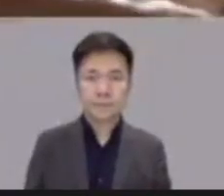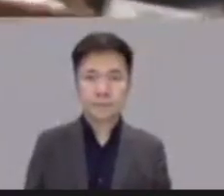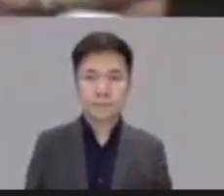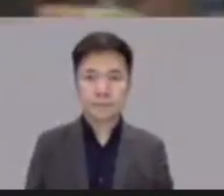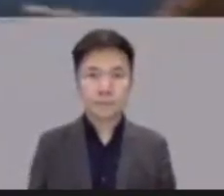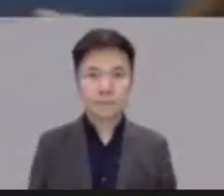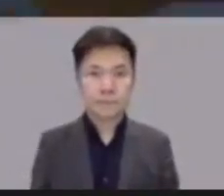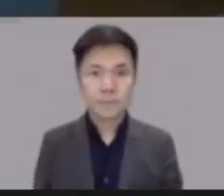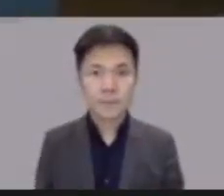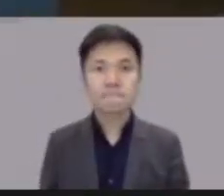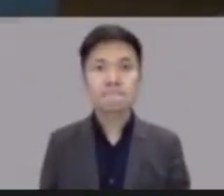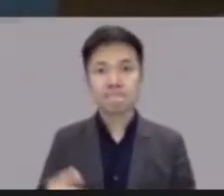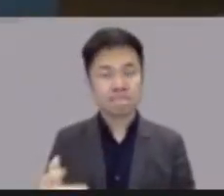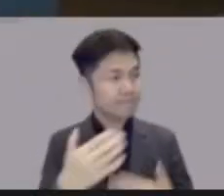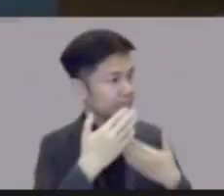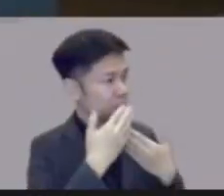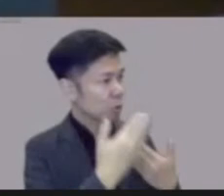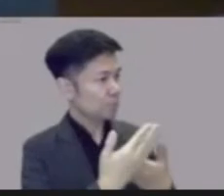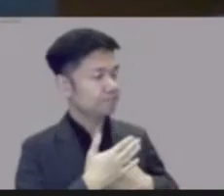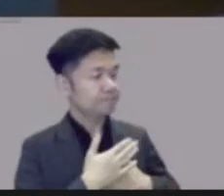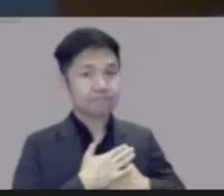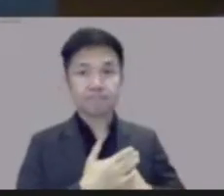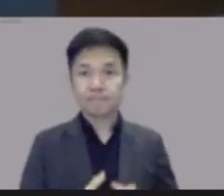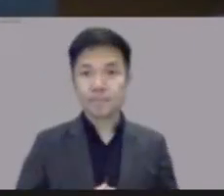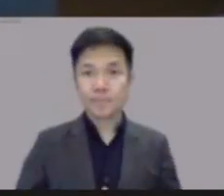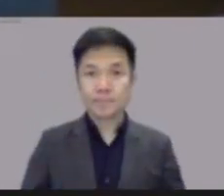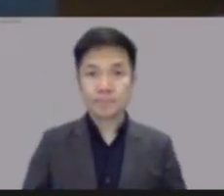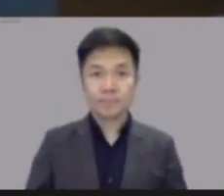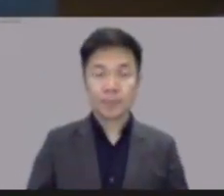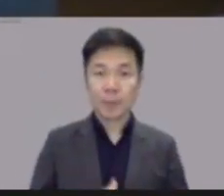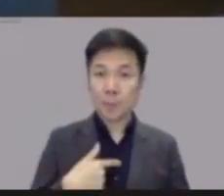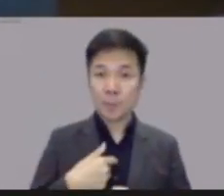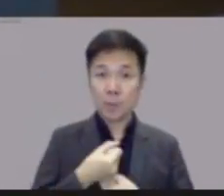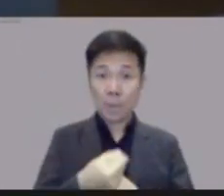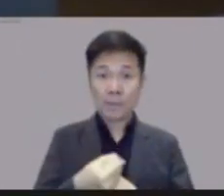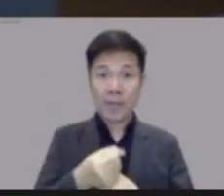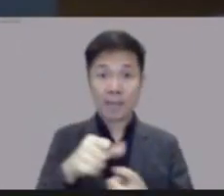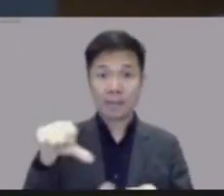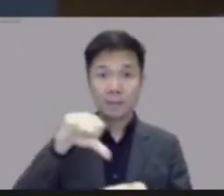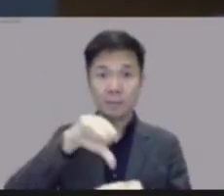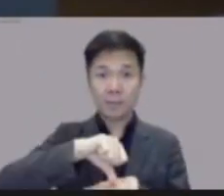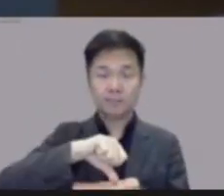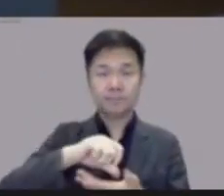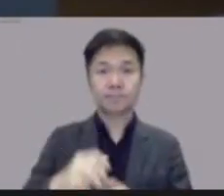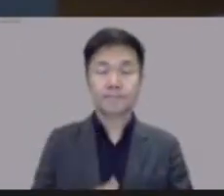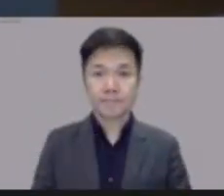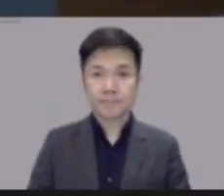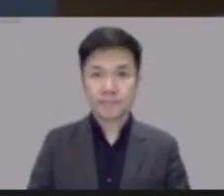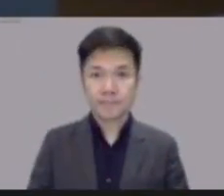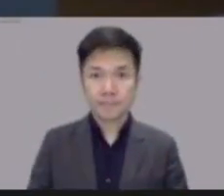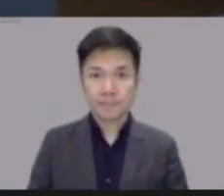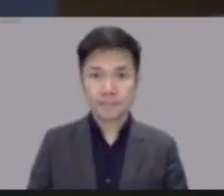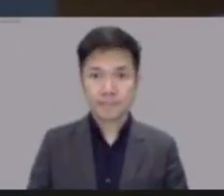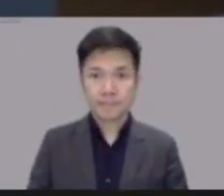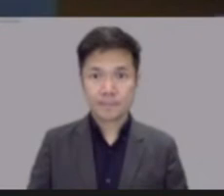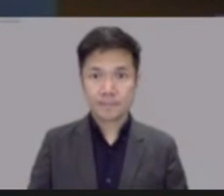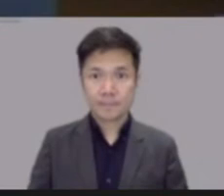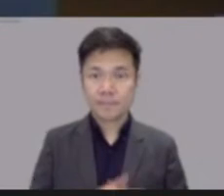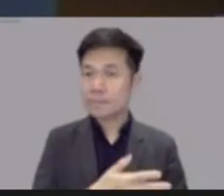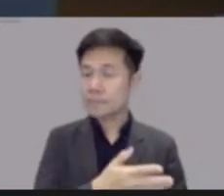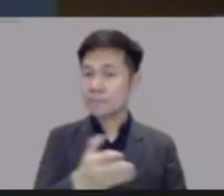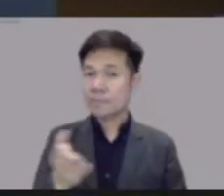thank you chair uh my delegation would like to draw the attention to the adverse impacts of land